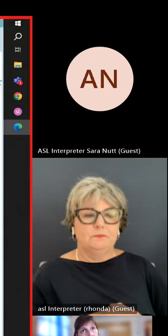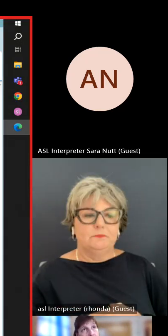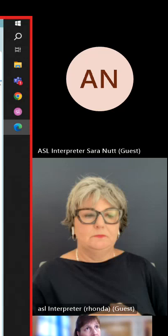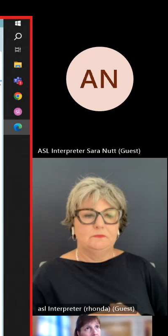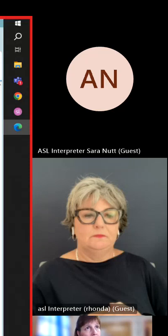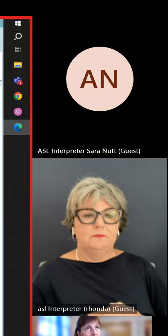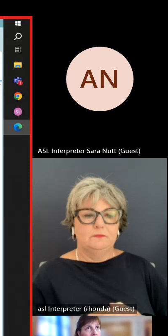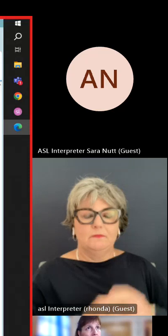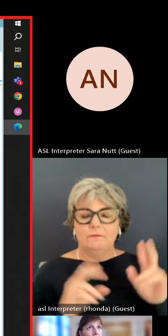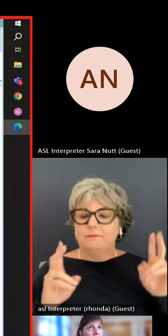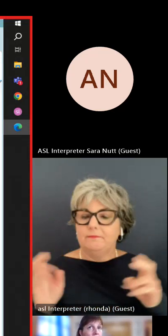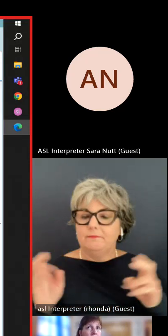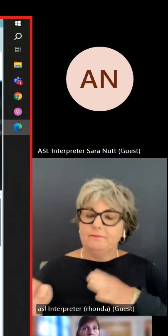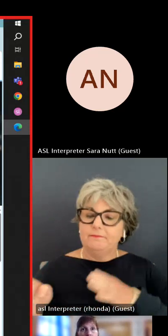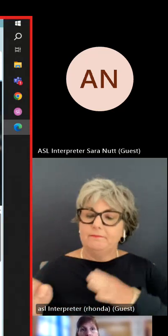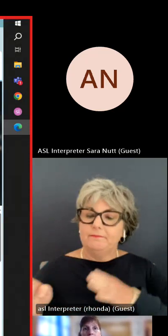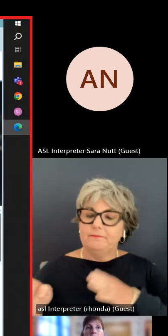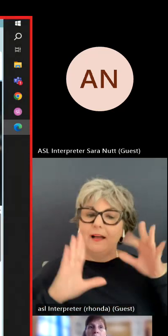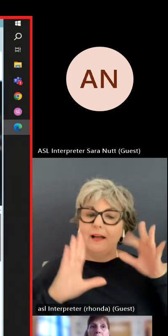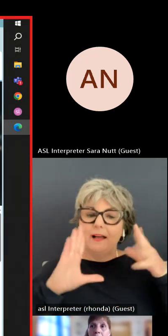your story.